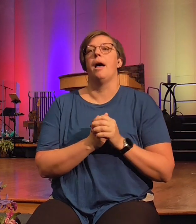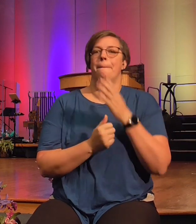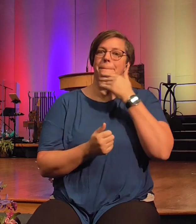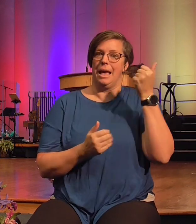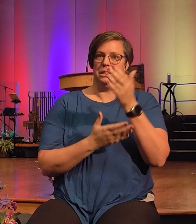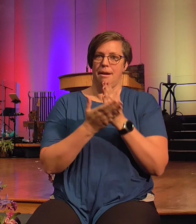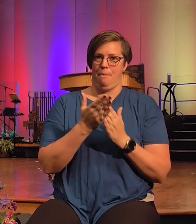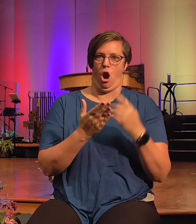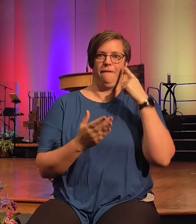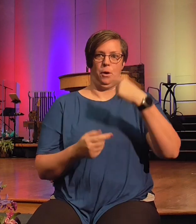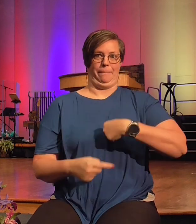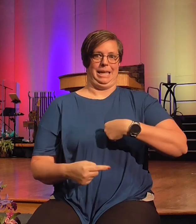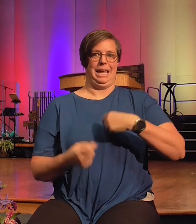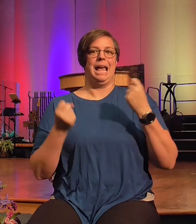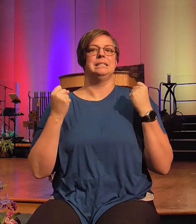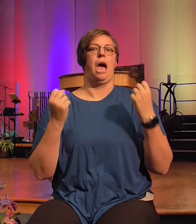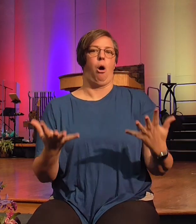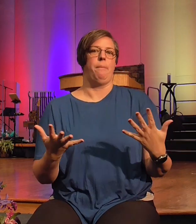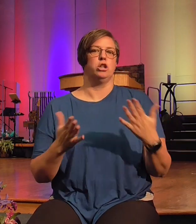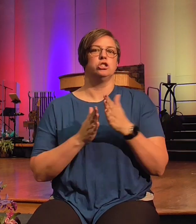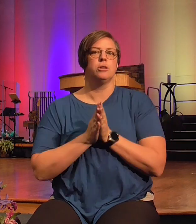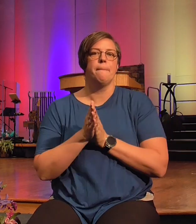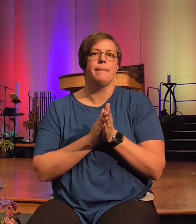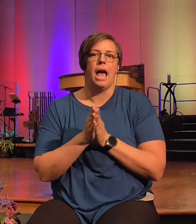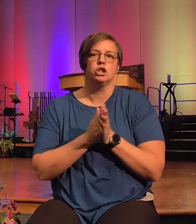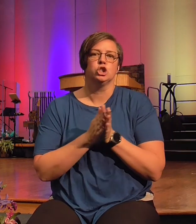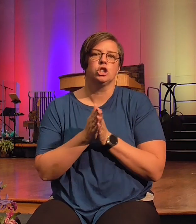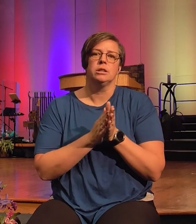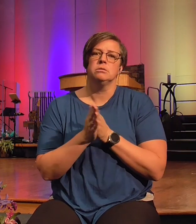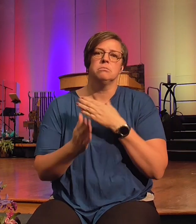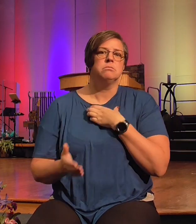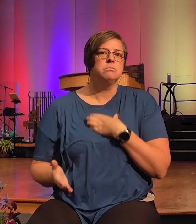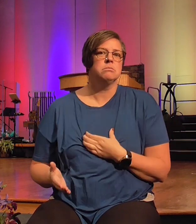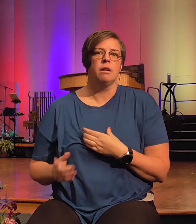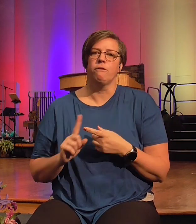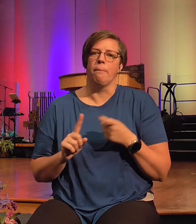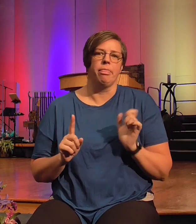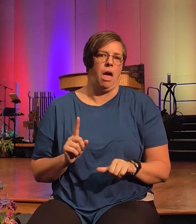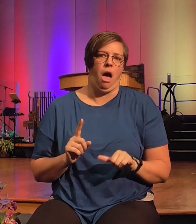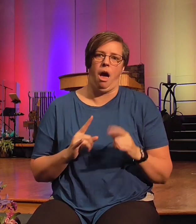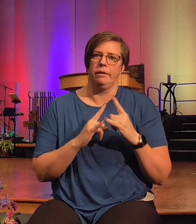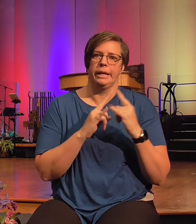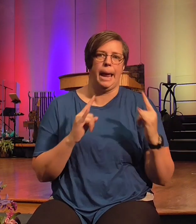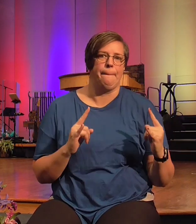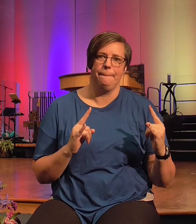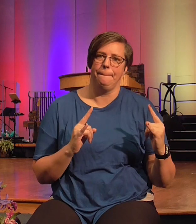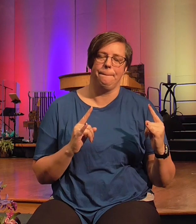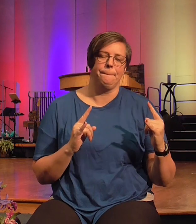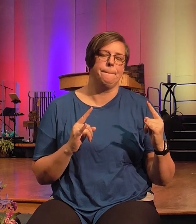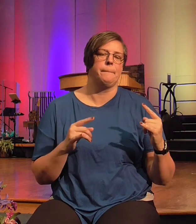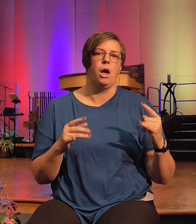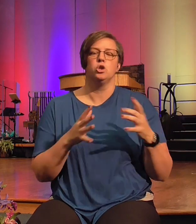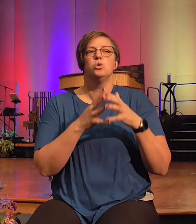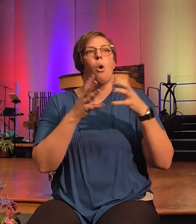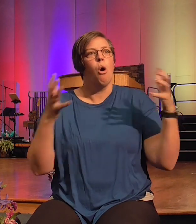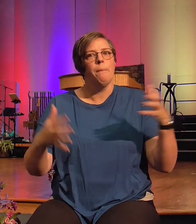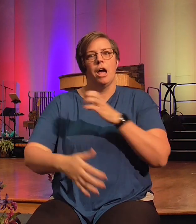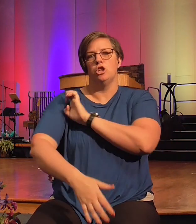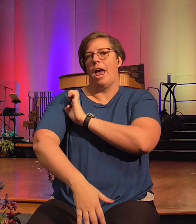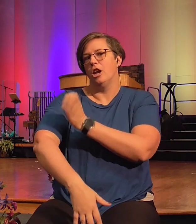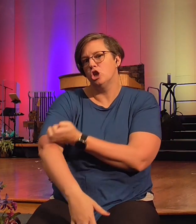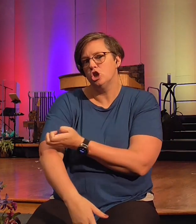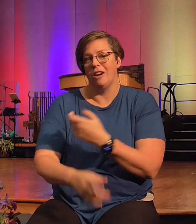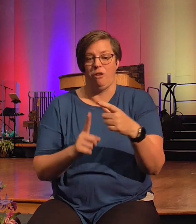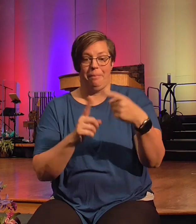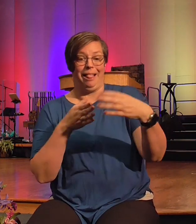Day Camp to me is how much passion that comes from that camp. There's so much energy from the leaders